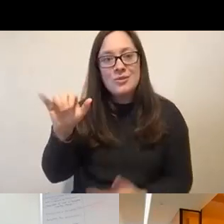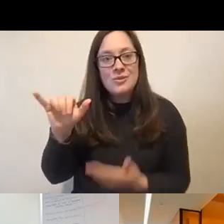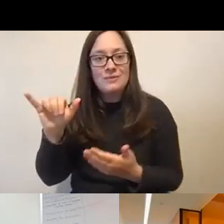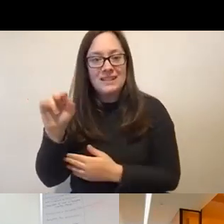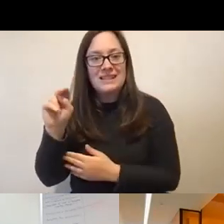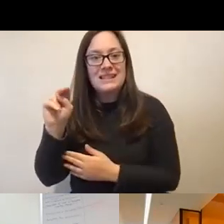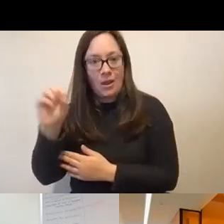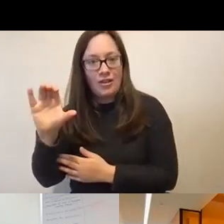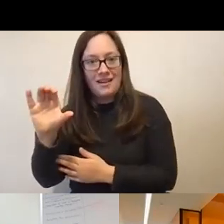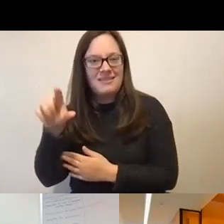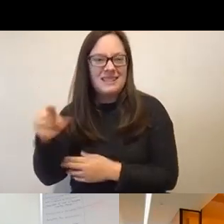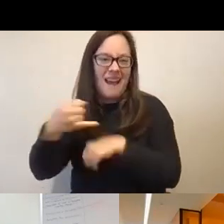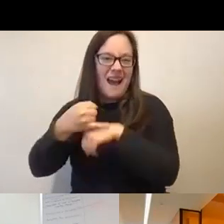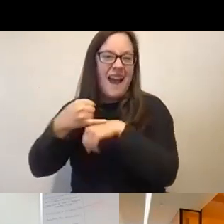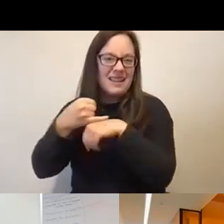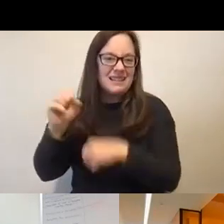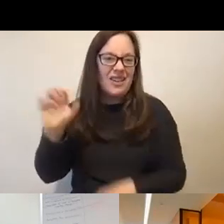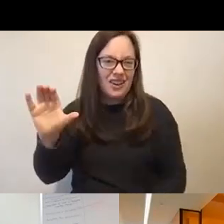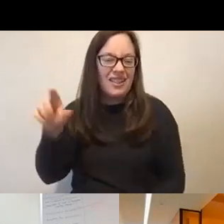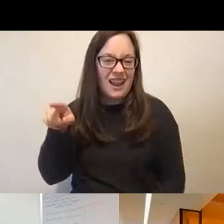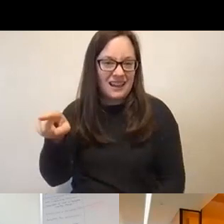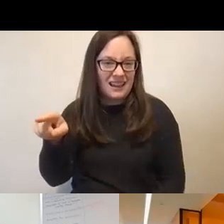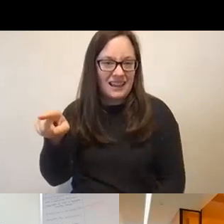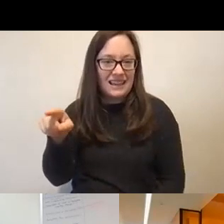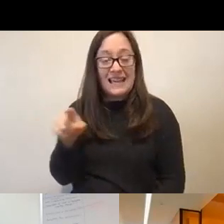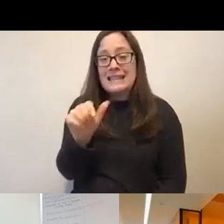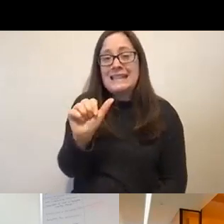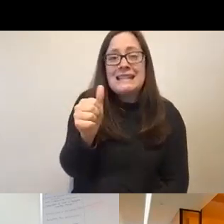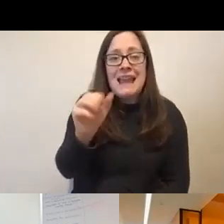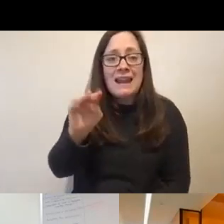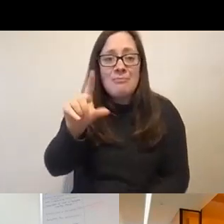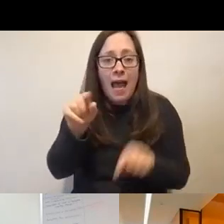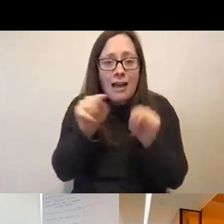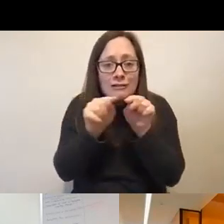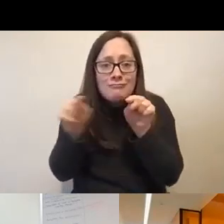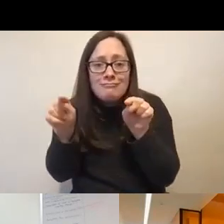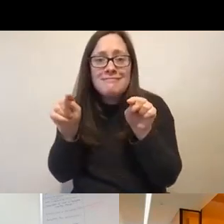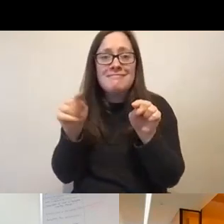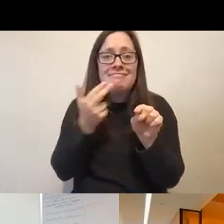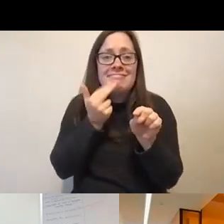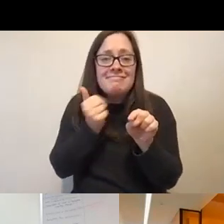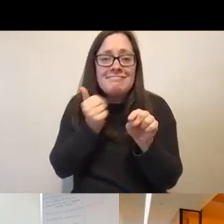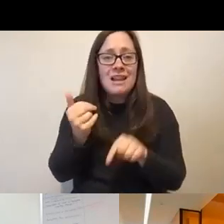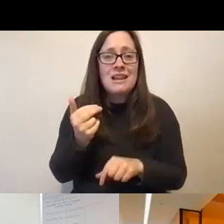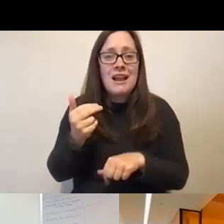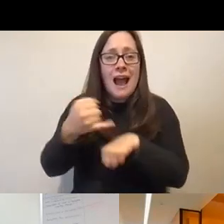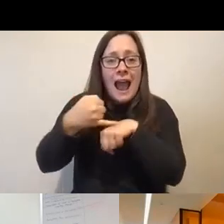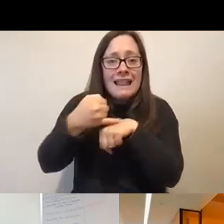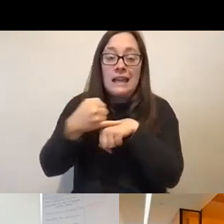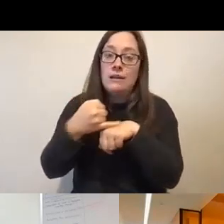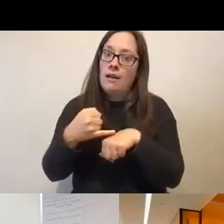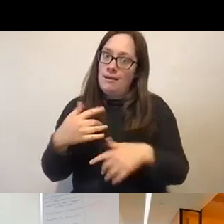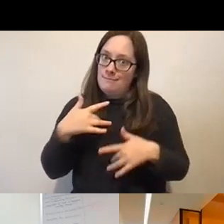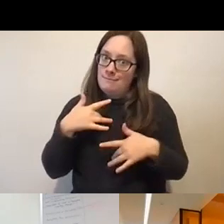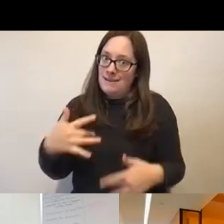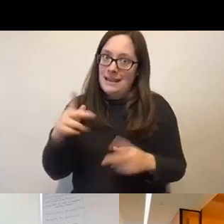South Carolina. It's 10 miles long. It's very small. It's a very touristy spot if you've ever